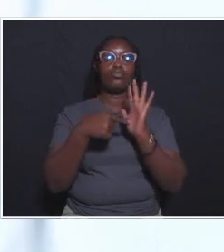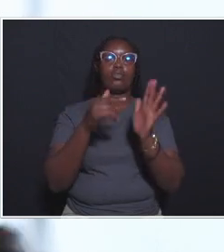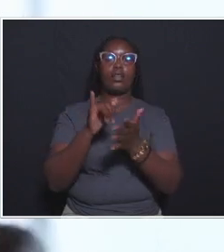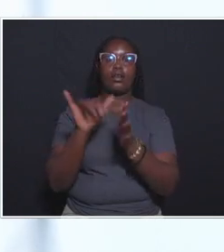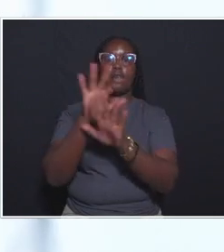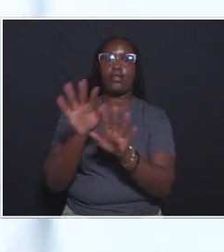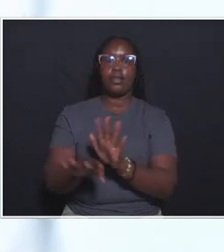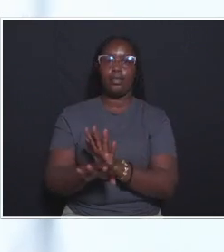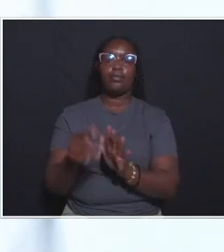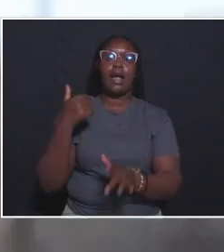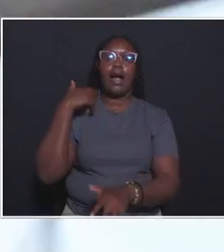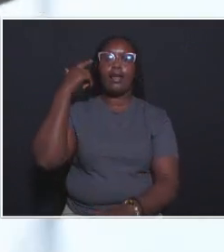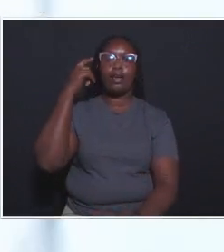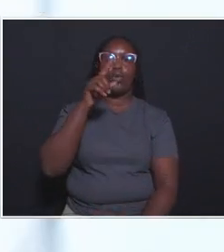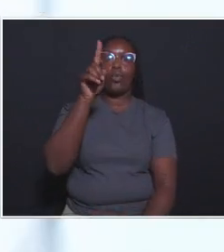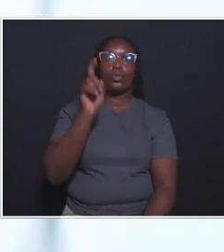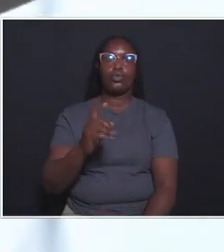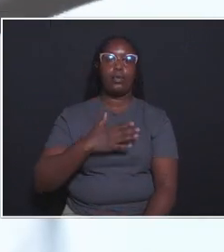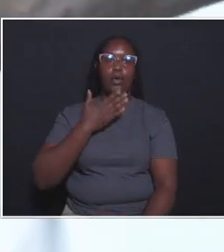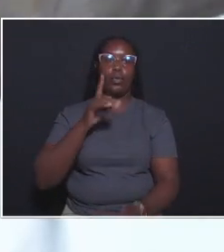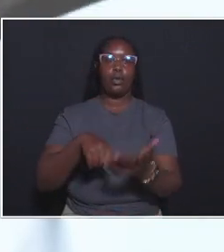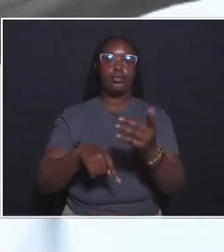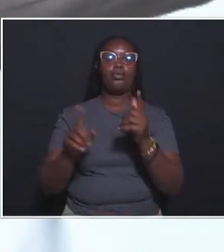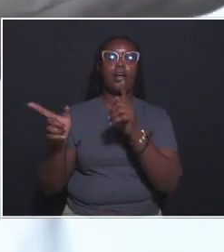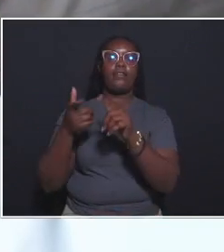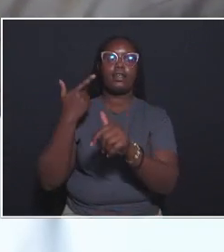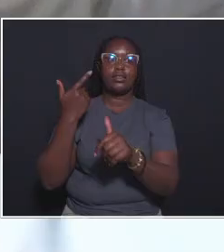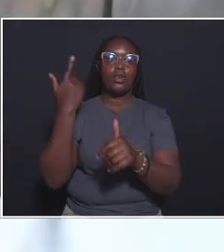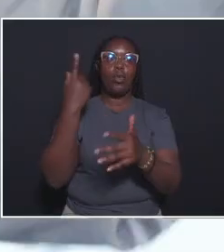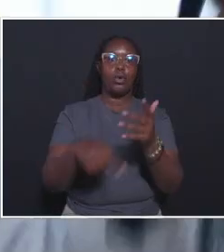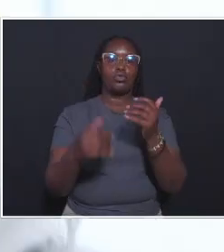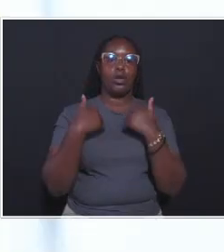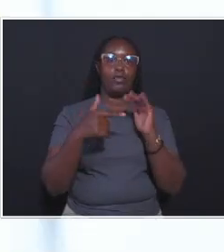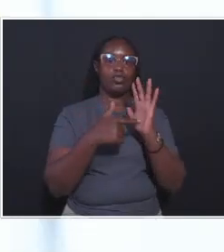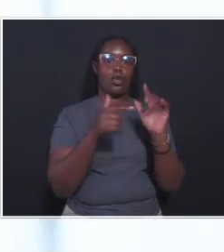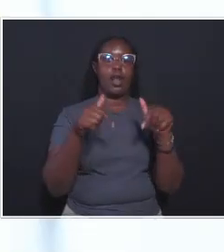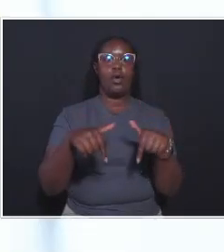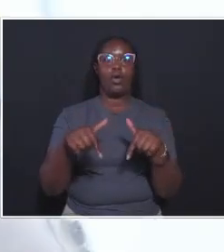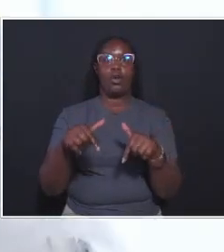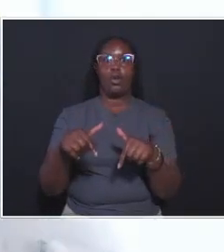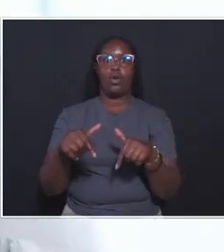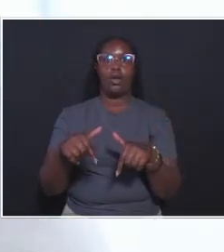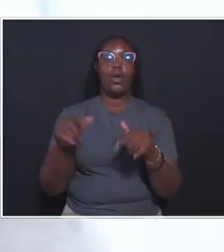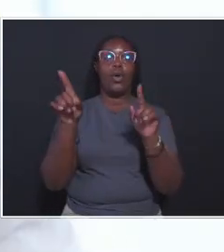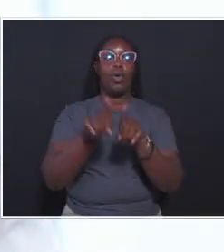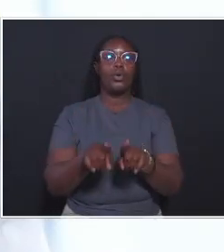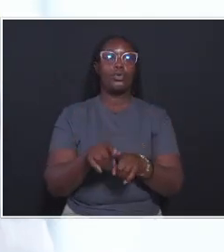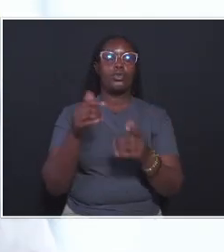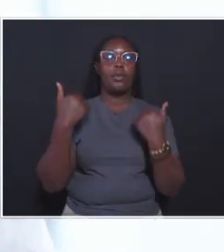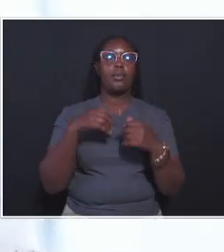for me, my question is really, first of all, in relation to what you've just showed us right now. I'm a sound designer